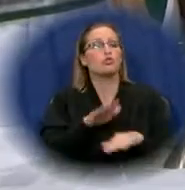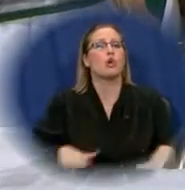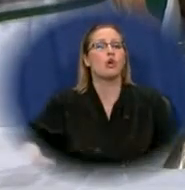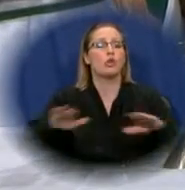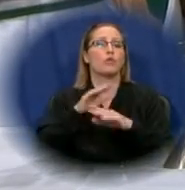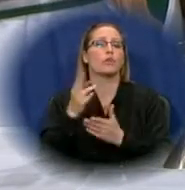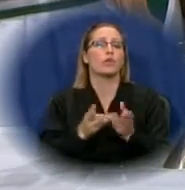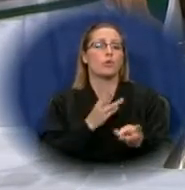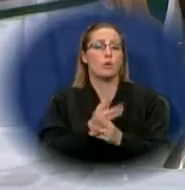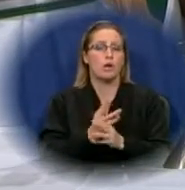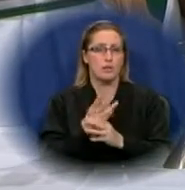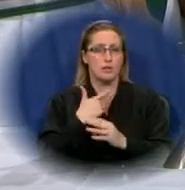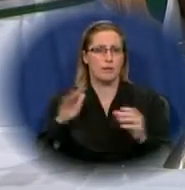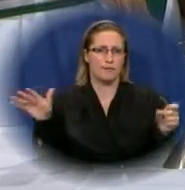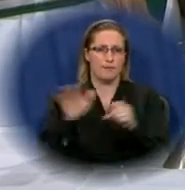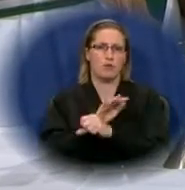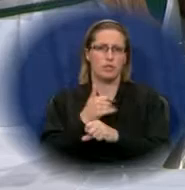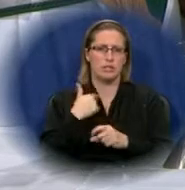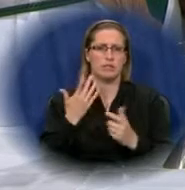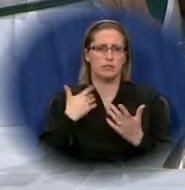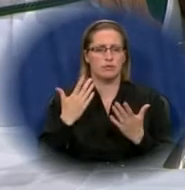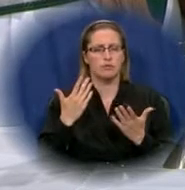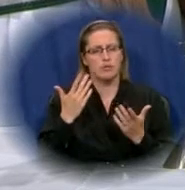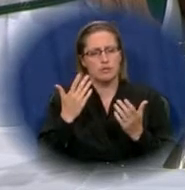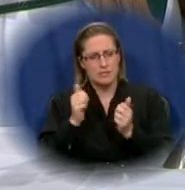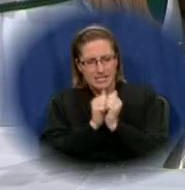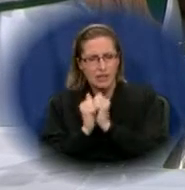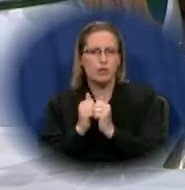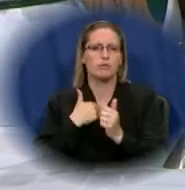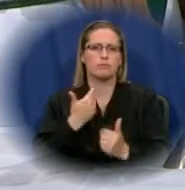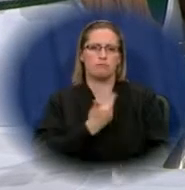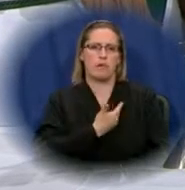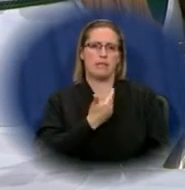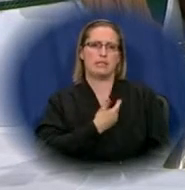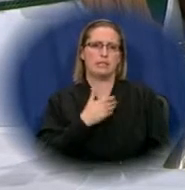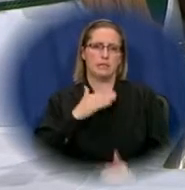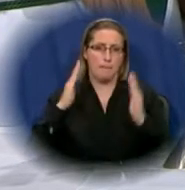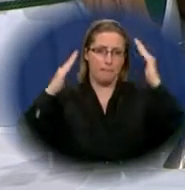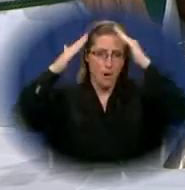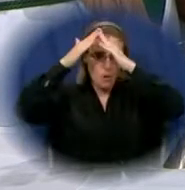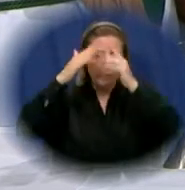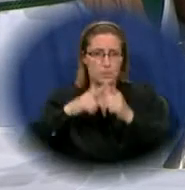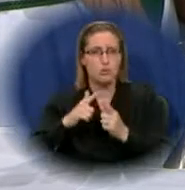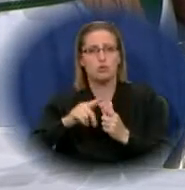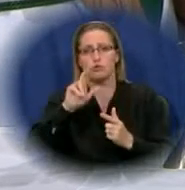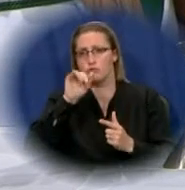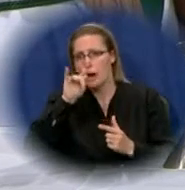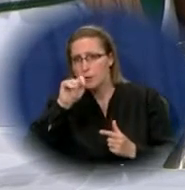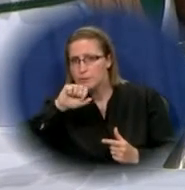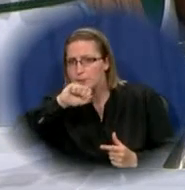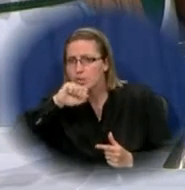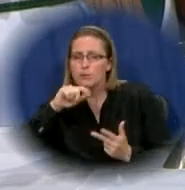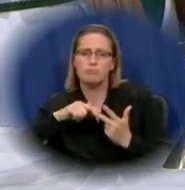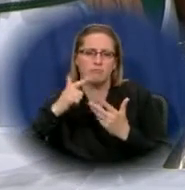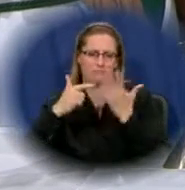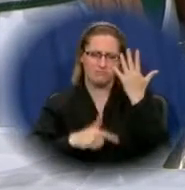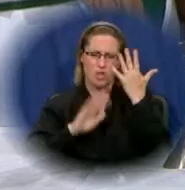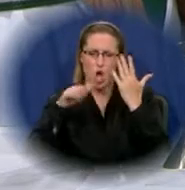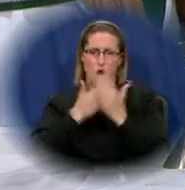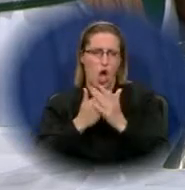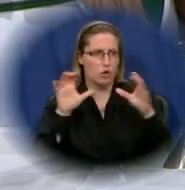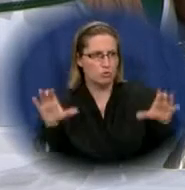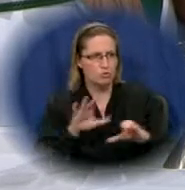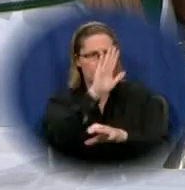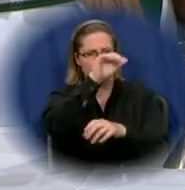world, and bring her to the fullness of charity, together with Francis, our Pope, and Robert, our Bishop, and all the clergy.